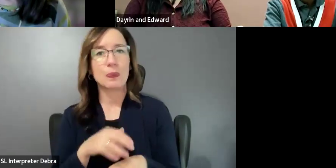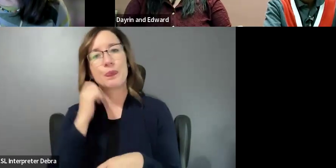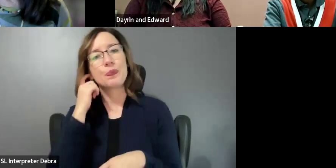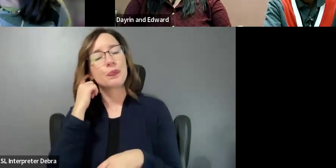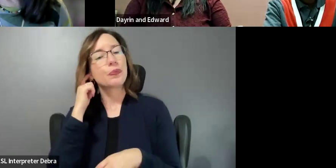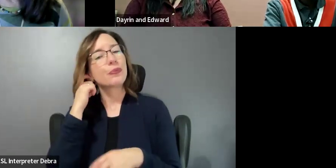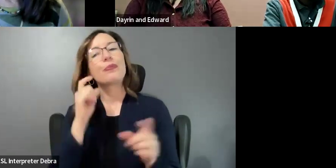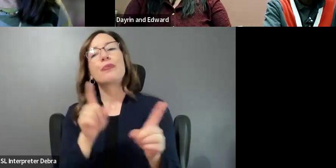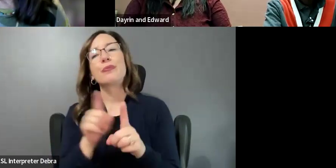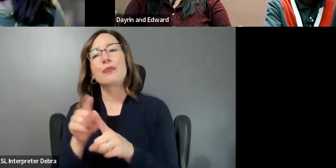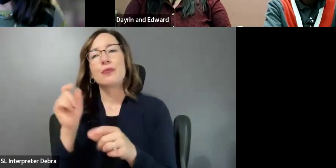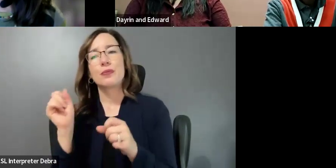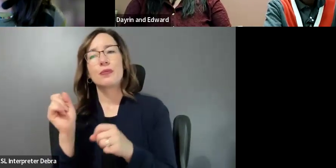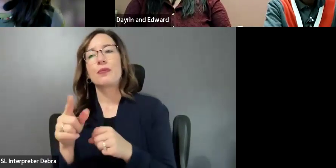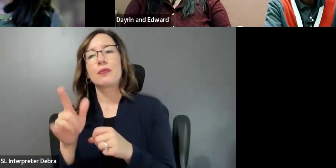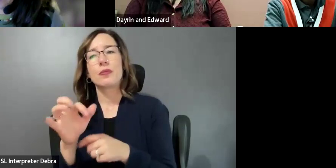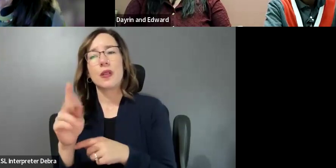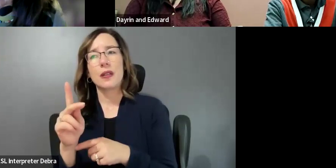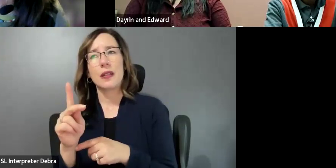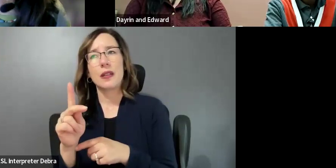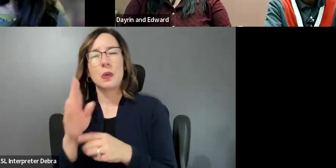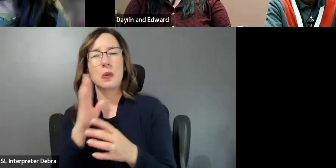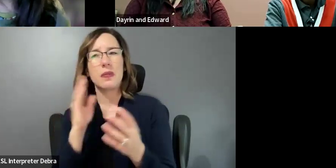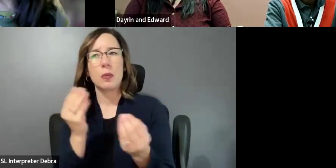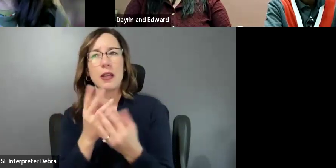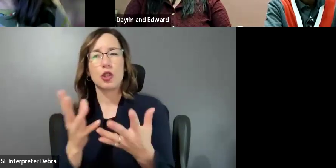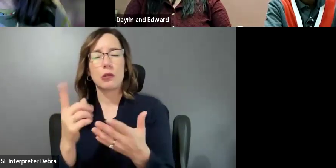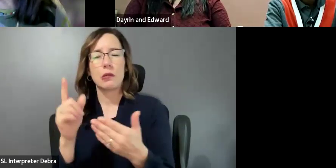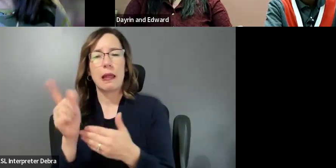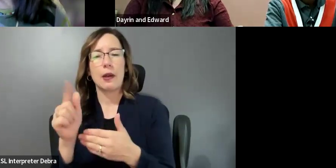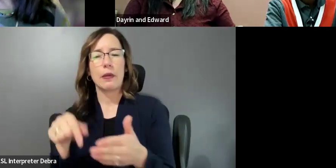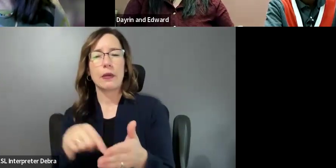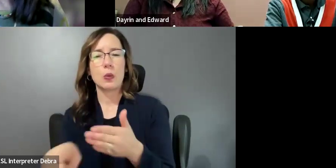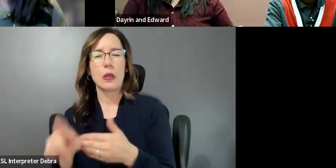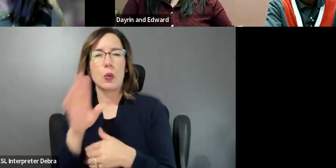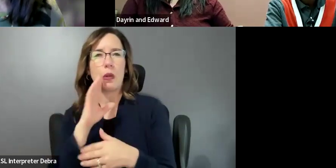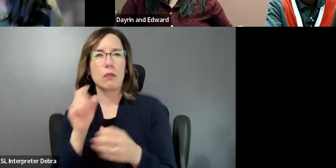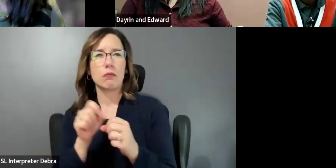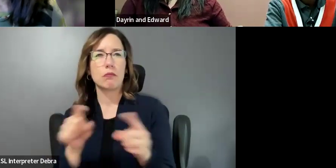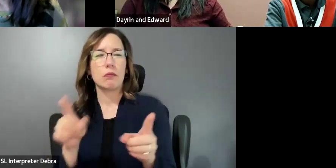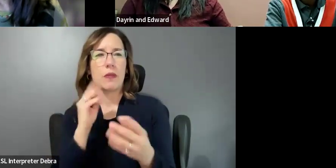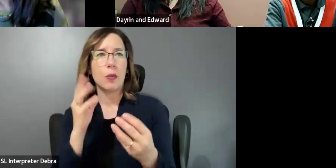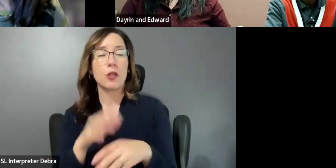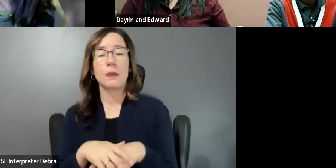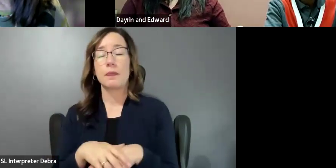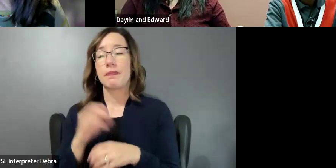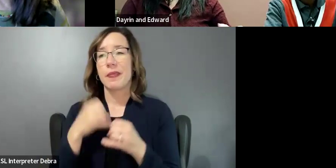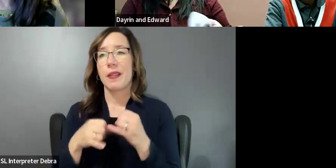out the link when we send out the information later this week. And last slide,